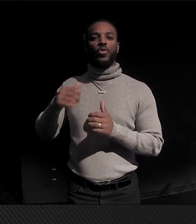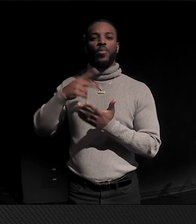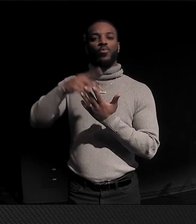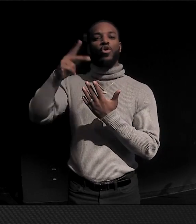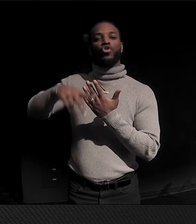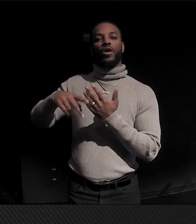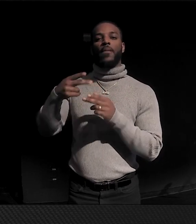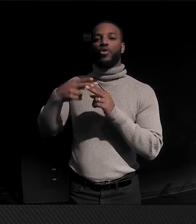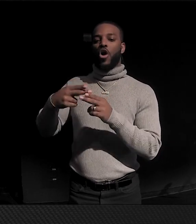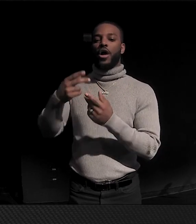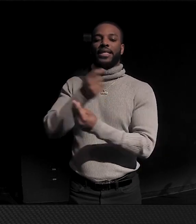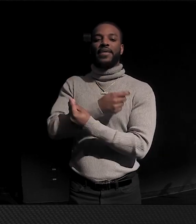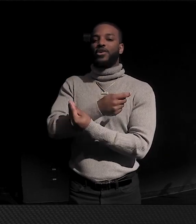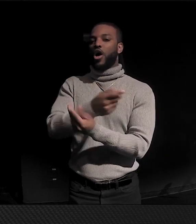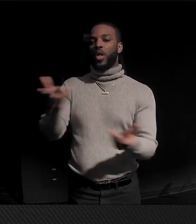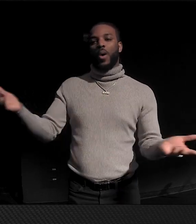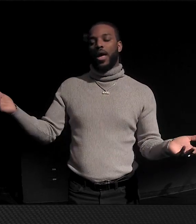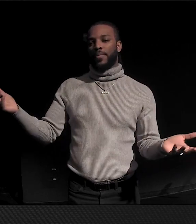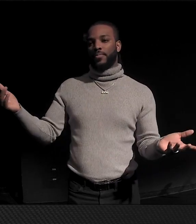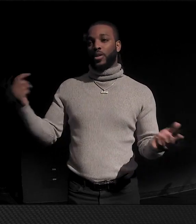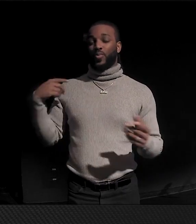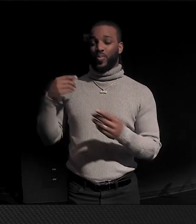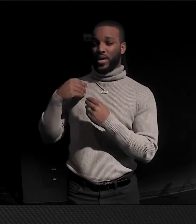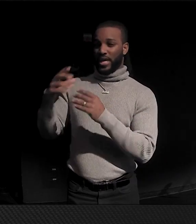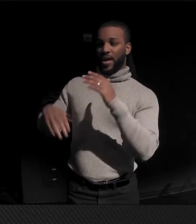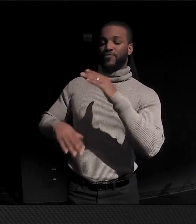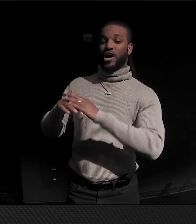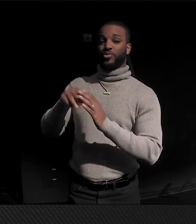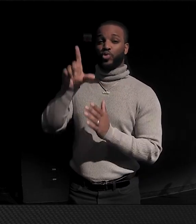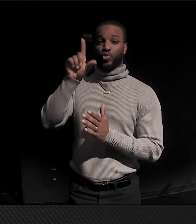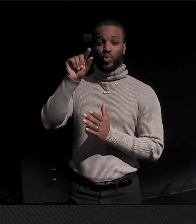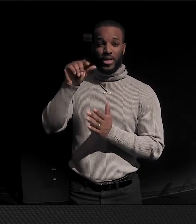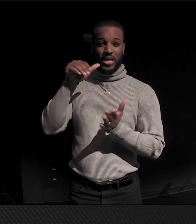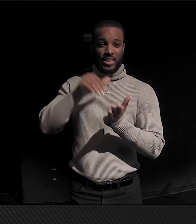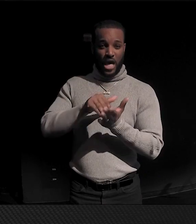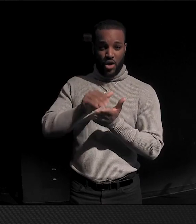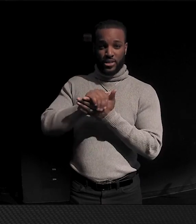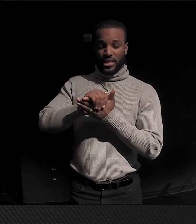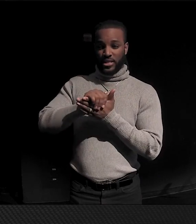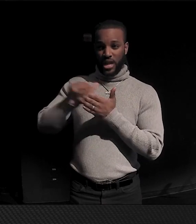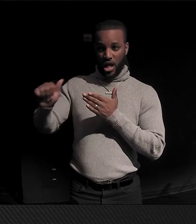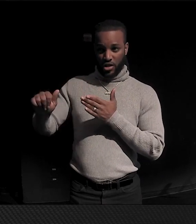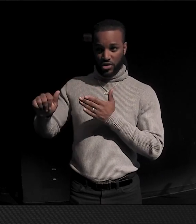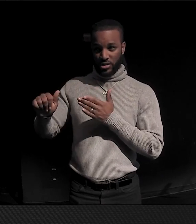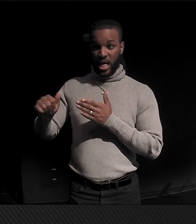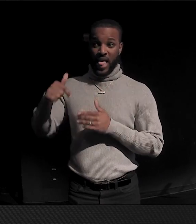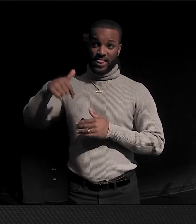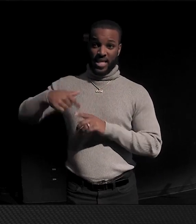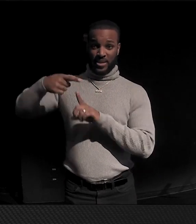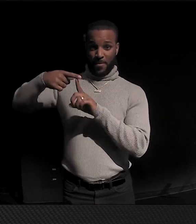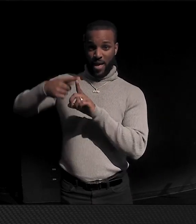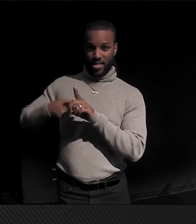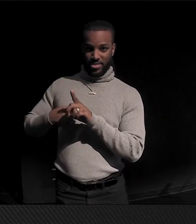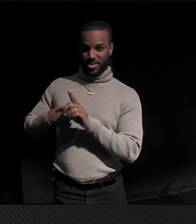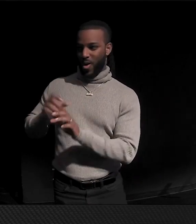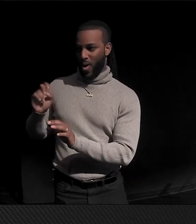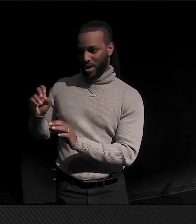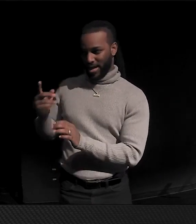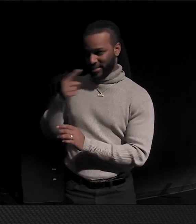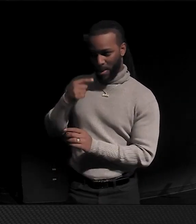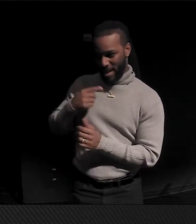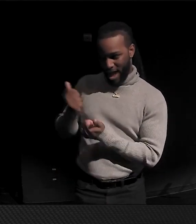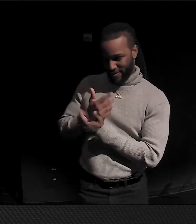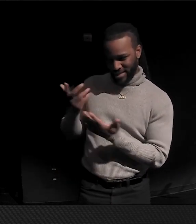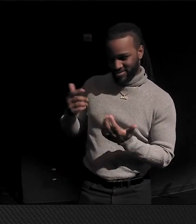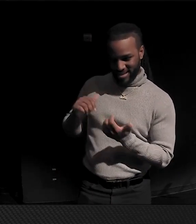called Give It All Away. We give up to $20,000 to these types of organizations, and this month... Okay, tell me everything